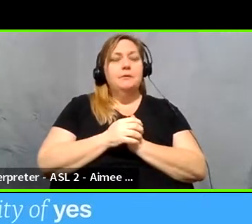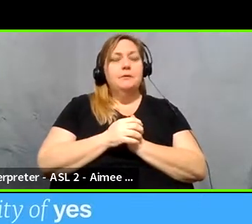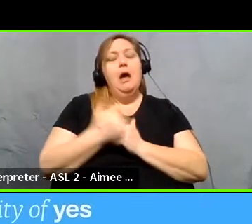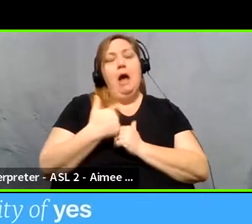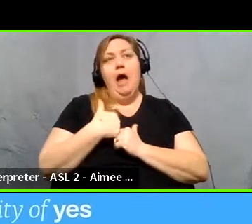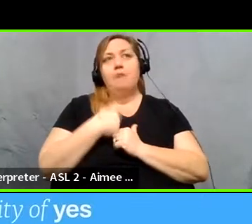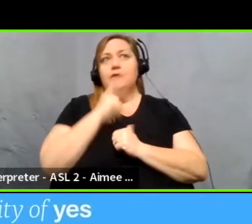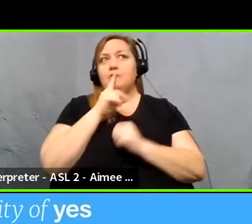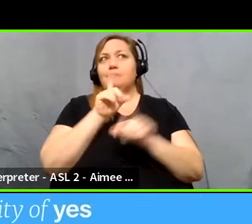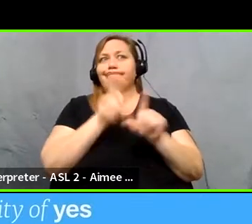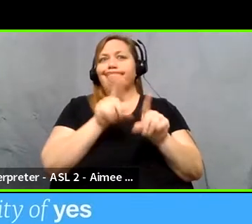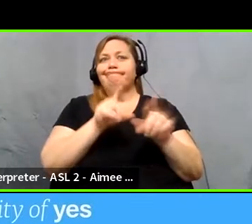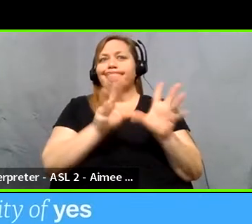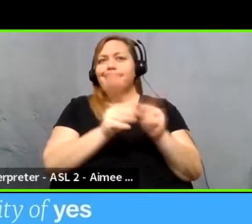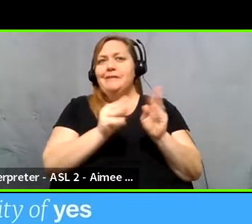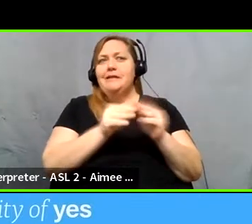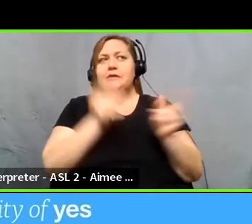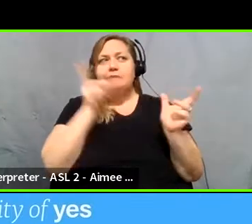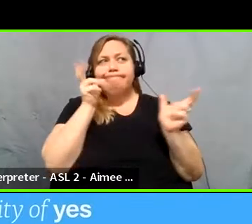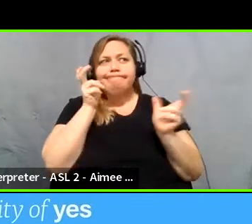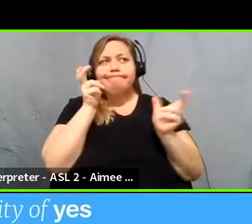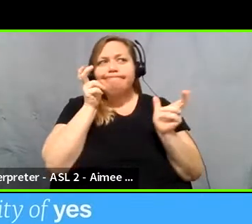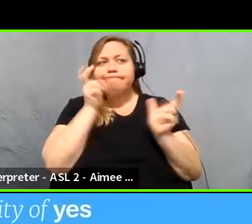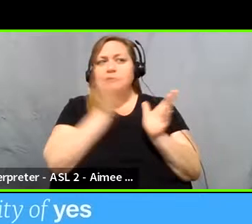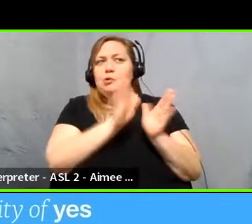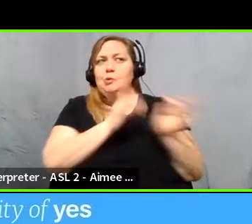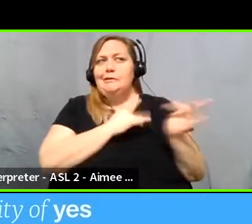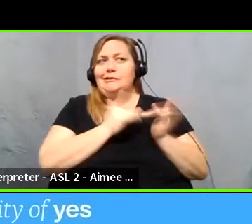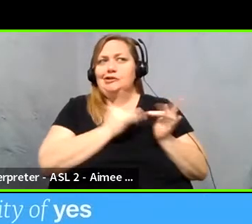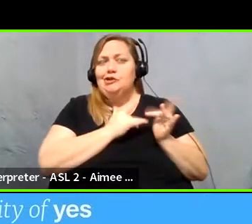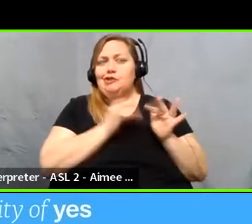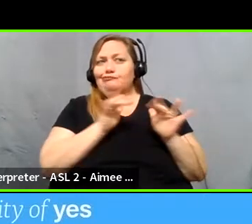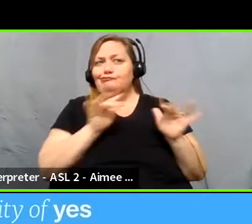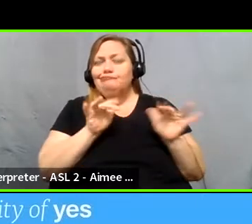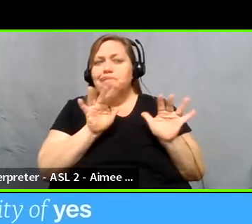been to the meetings and I've listened to the concerns people have and et cetera, et cetera.